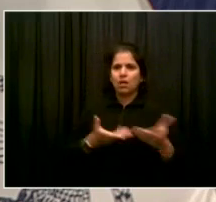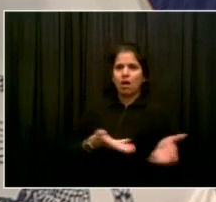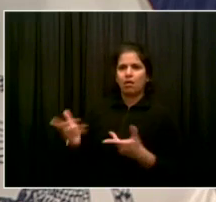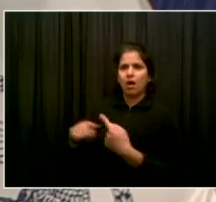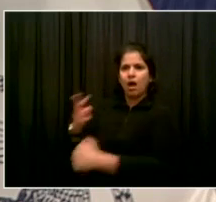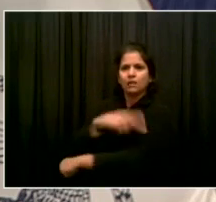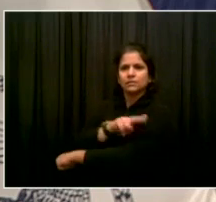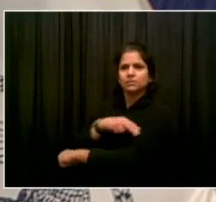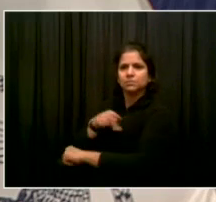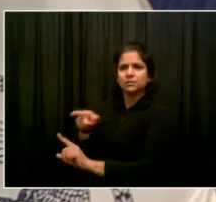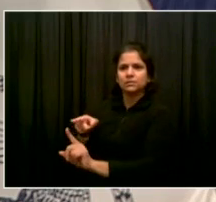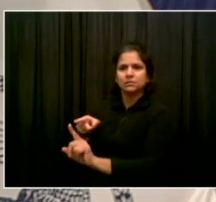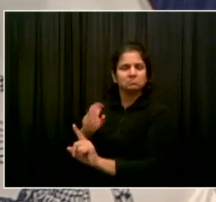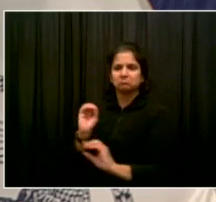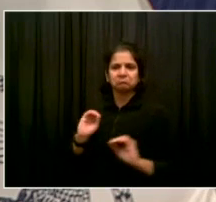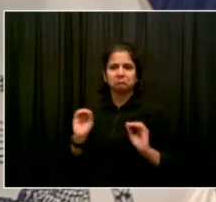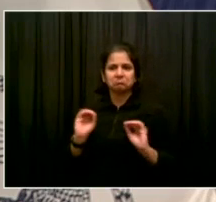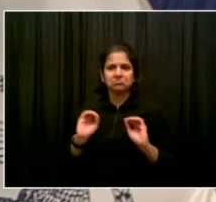from Pix 11.